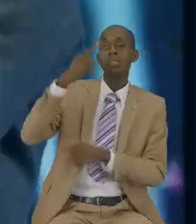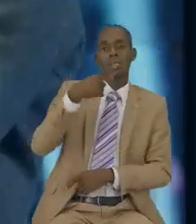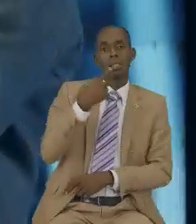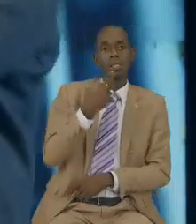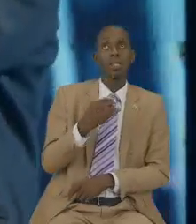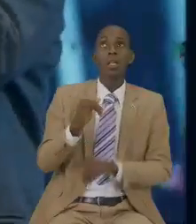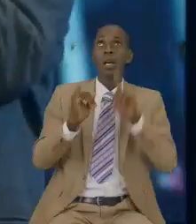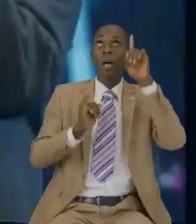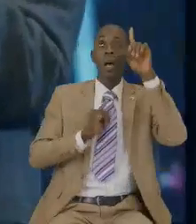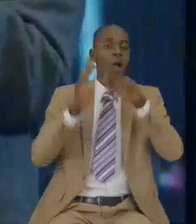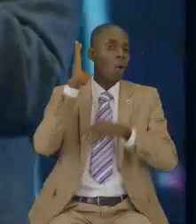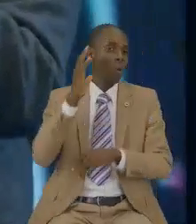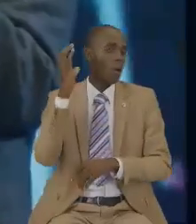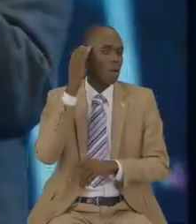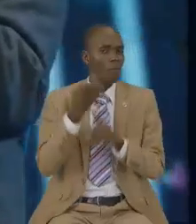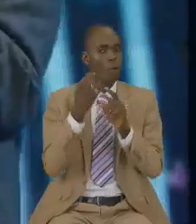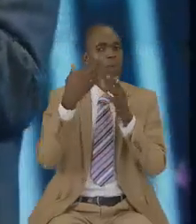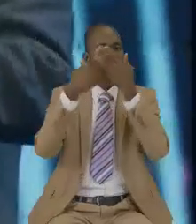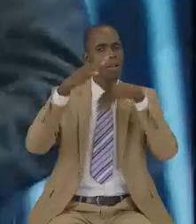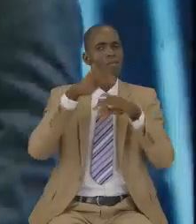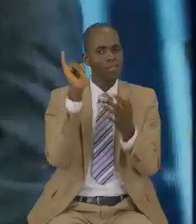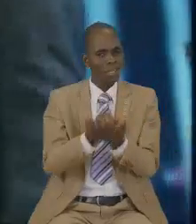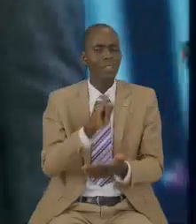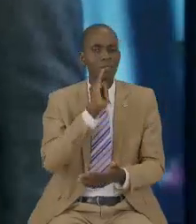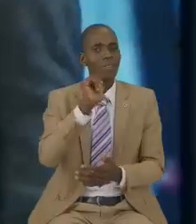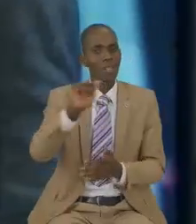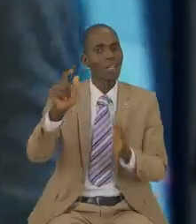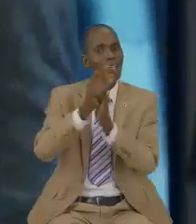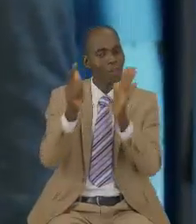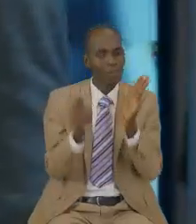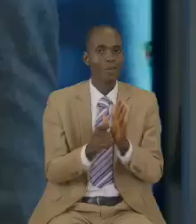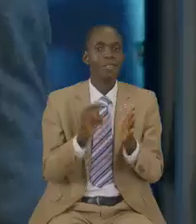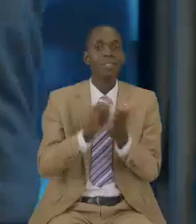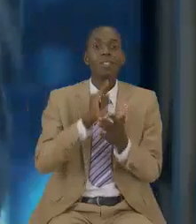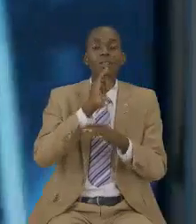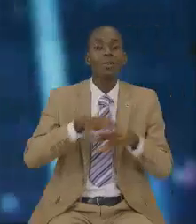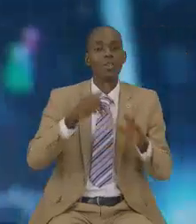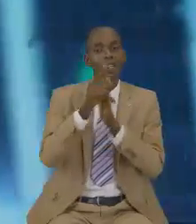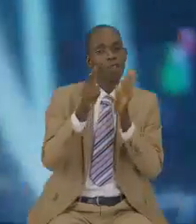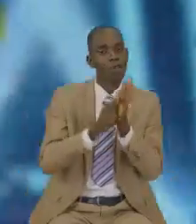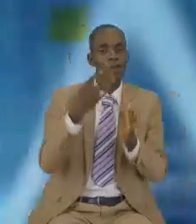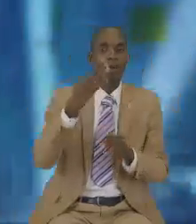hear from heaven. It's a law. It's the law of the grace of God,